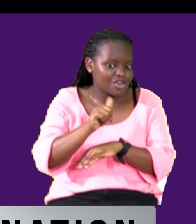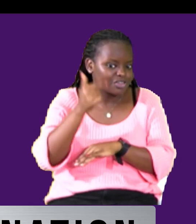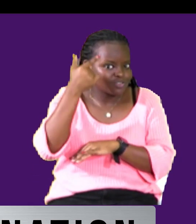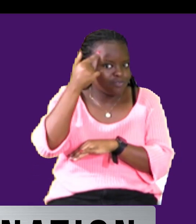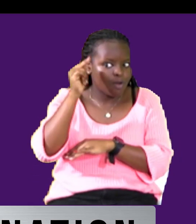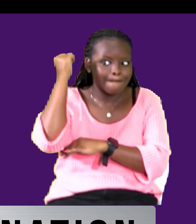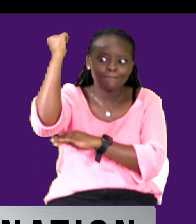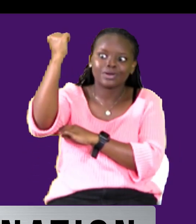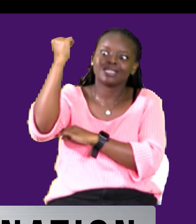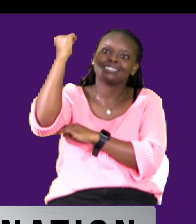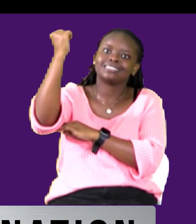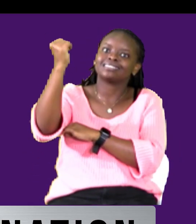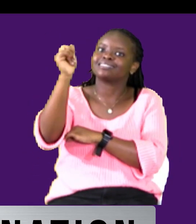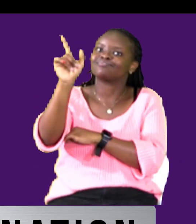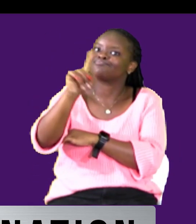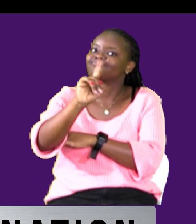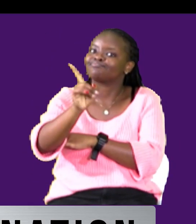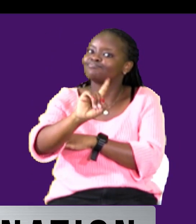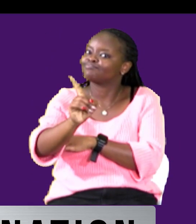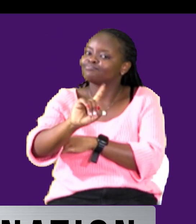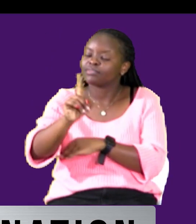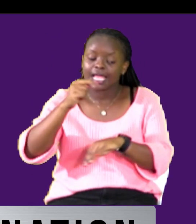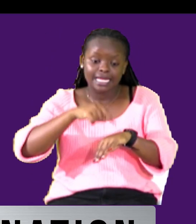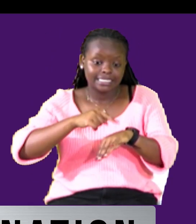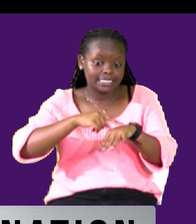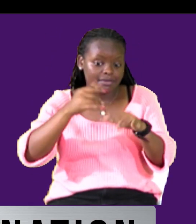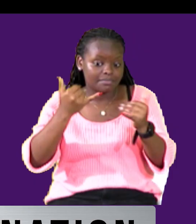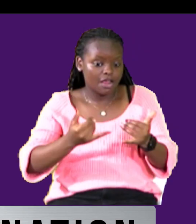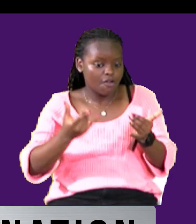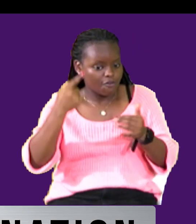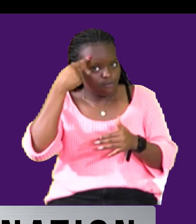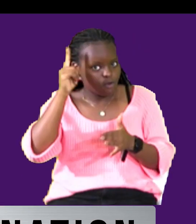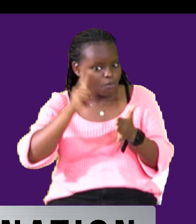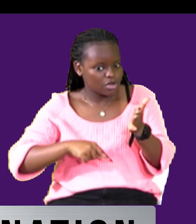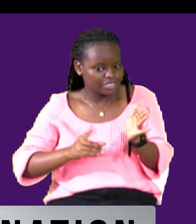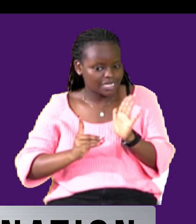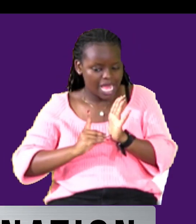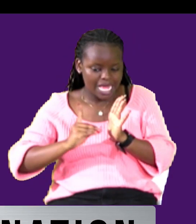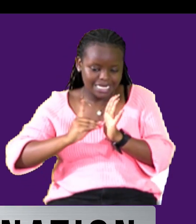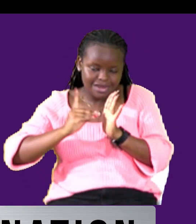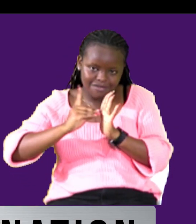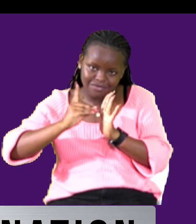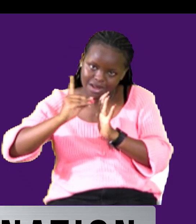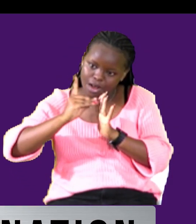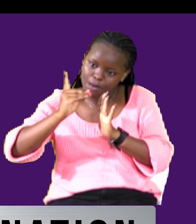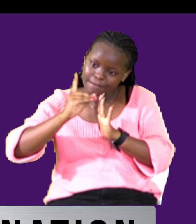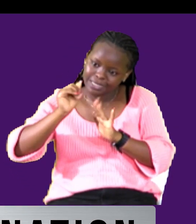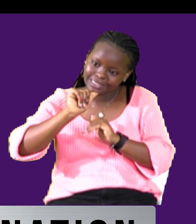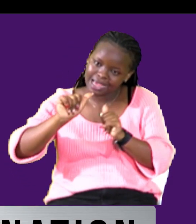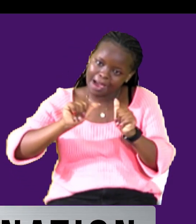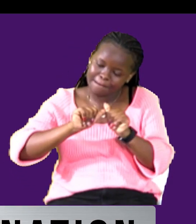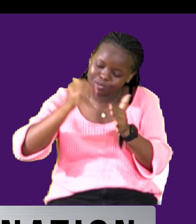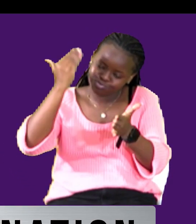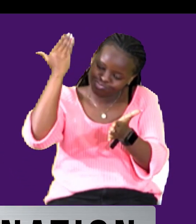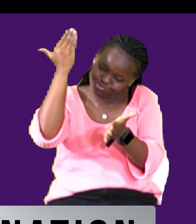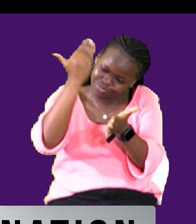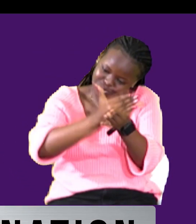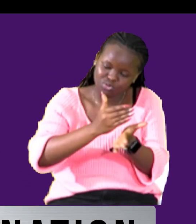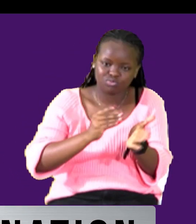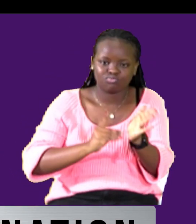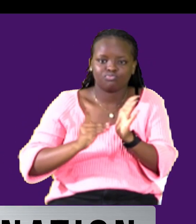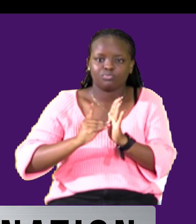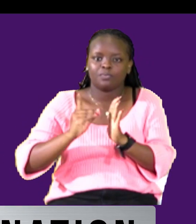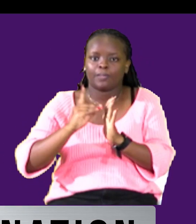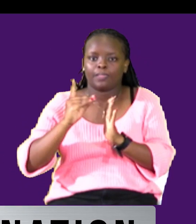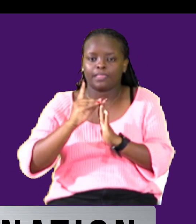siasa. Hii moment ni moment ya development. Speak about real development. When